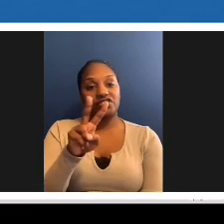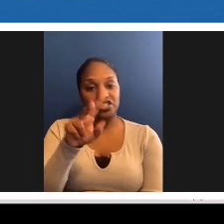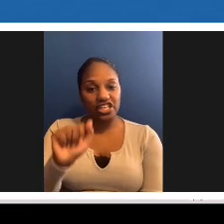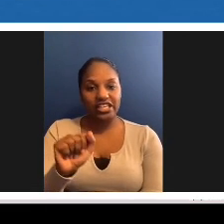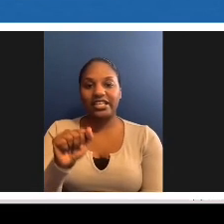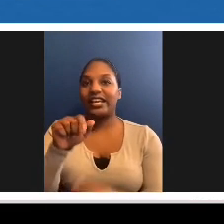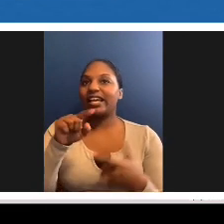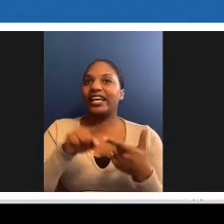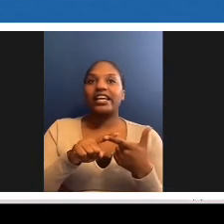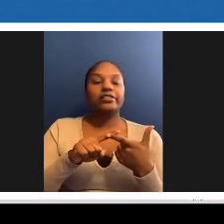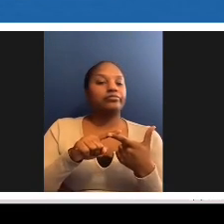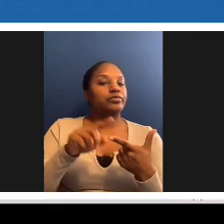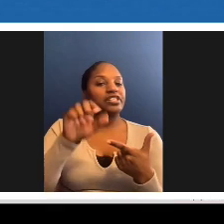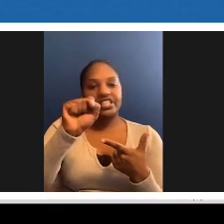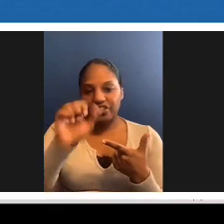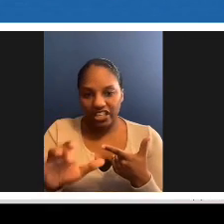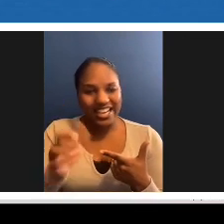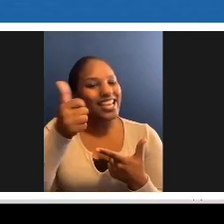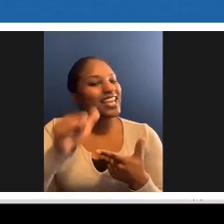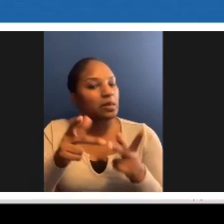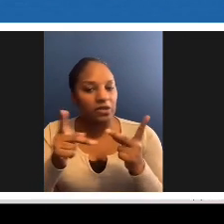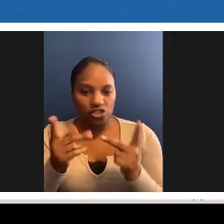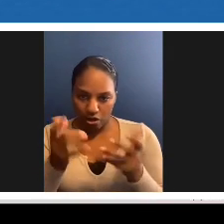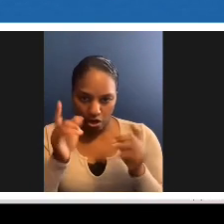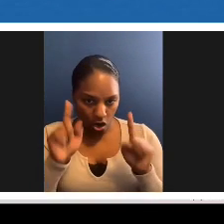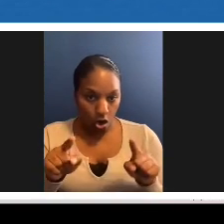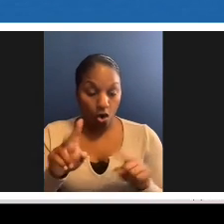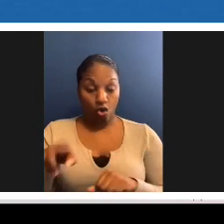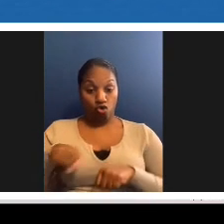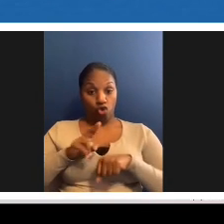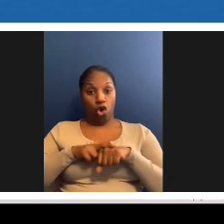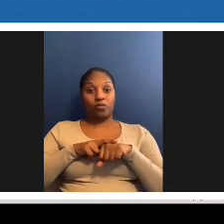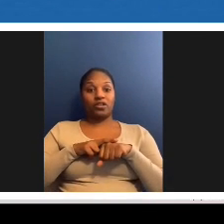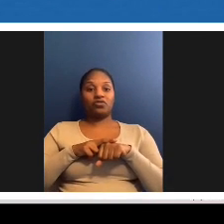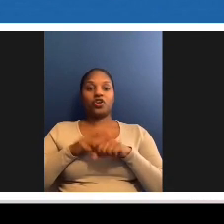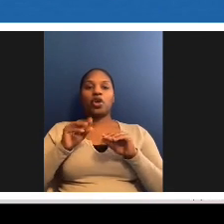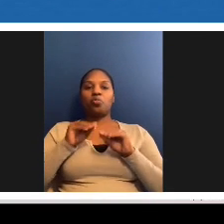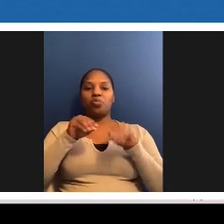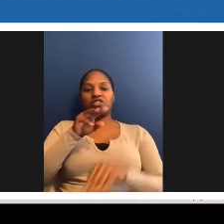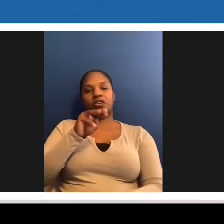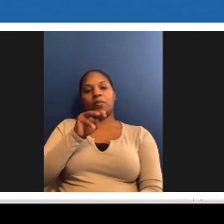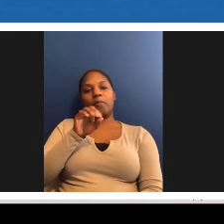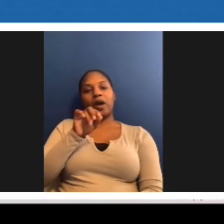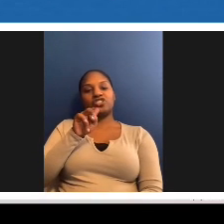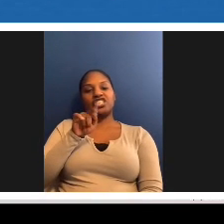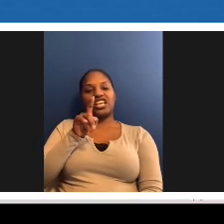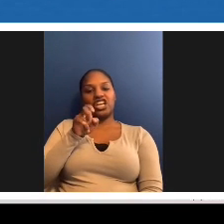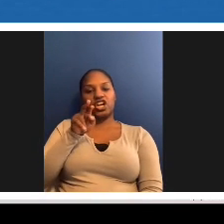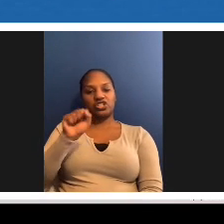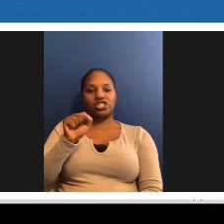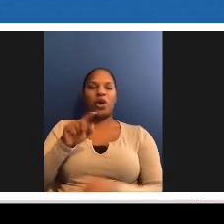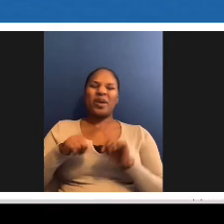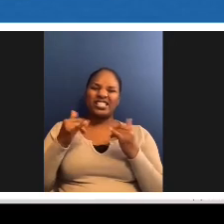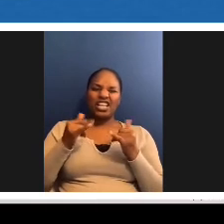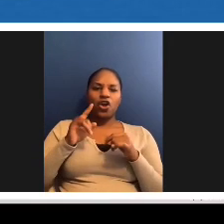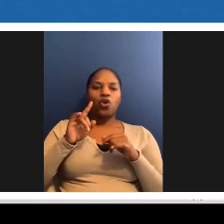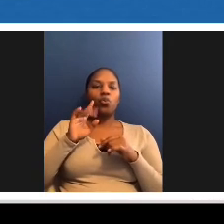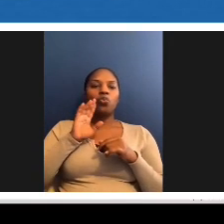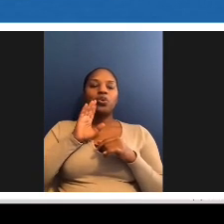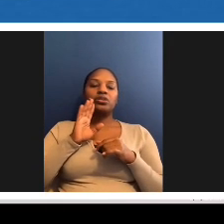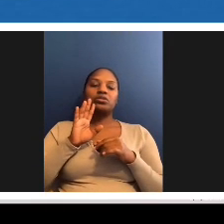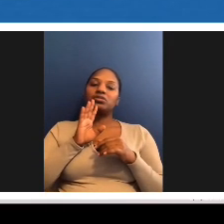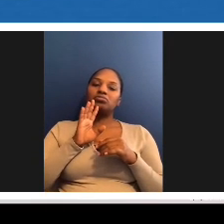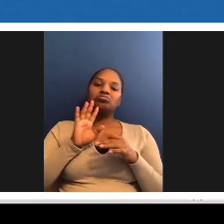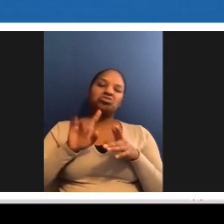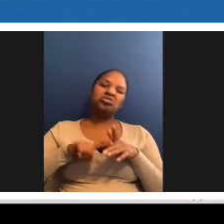Carolina or anywhere you'd like to go. We normally put the Mountaineers on here, but today we'll start with those Gamecocks for you.